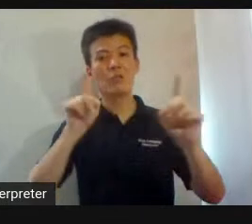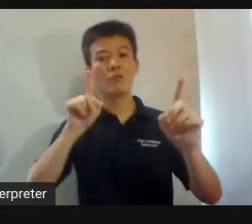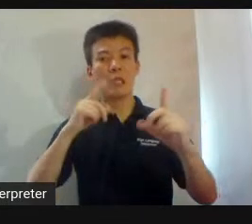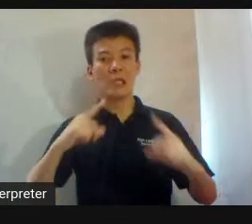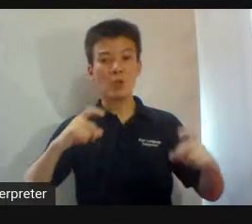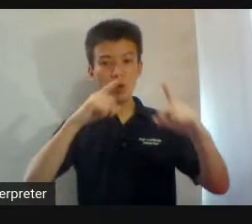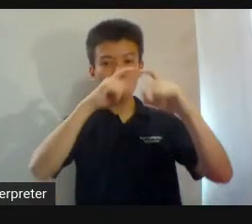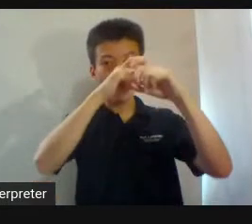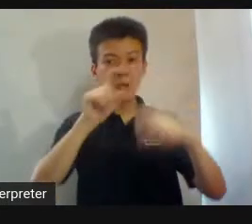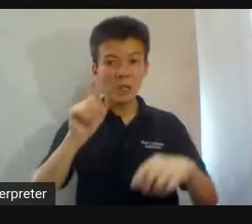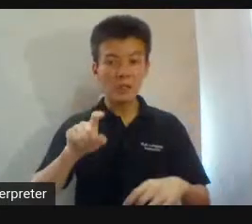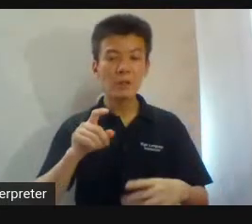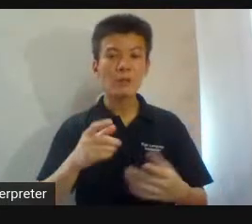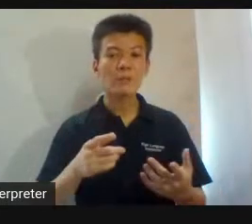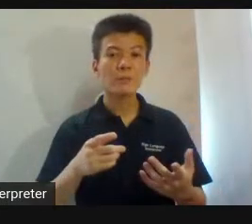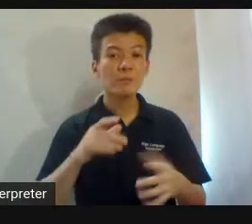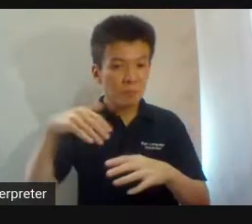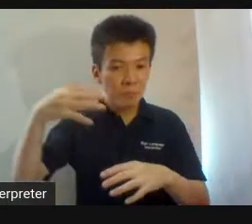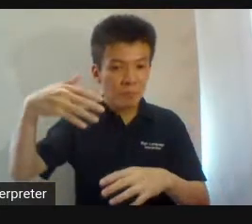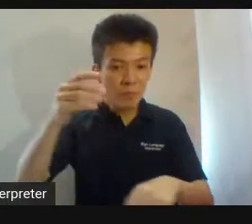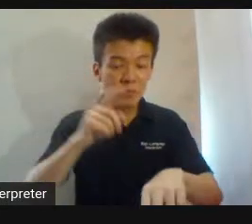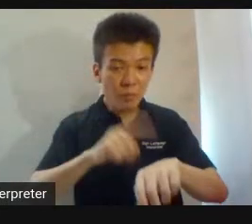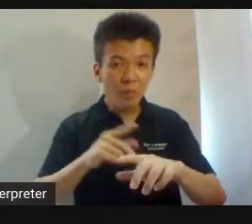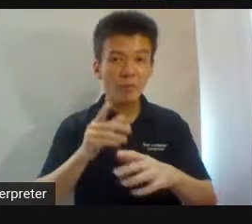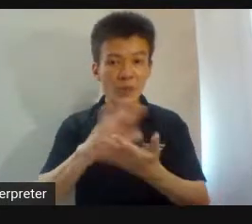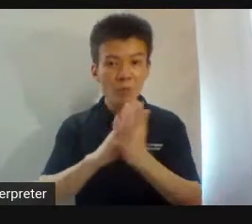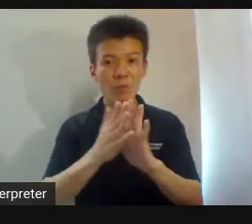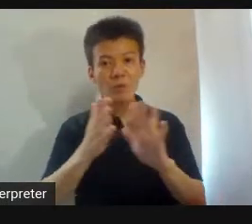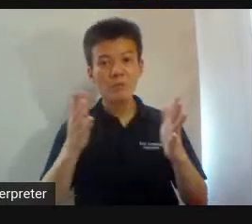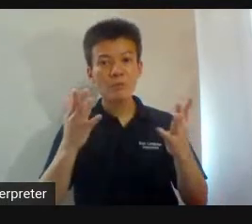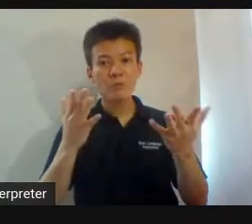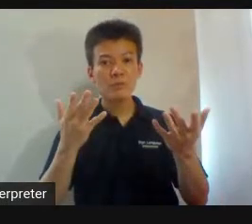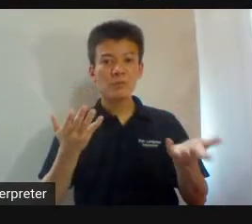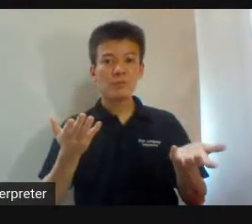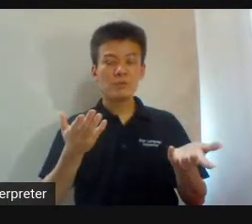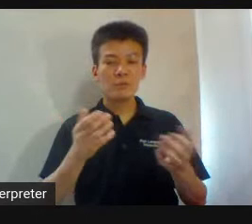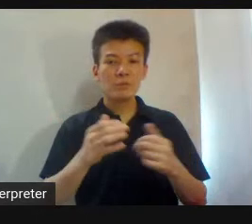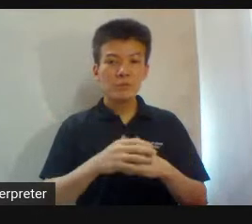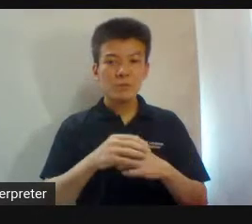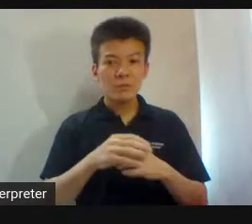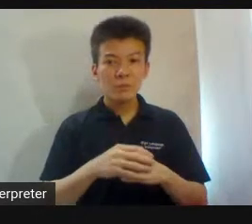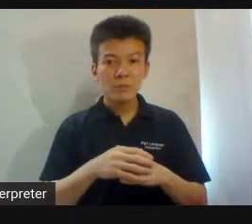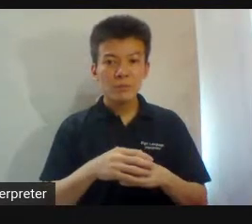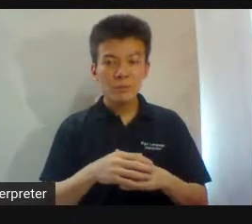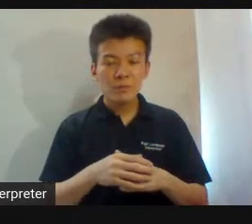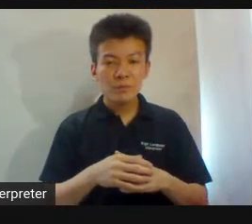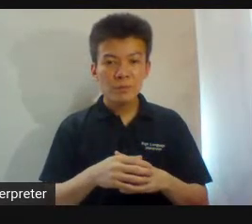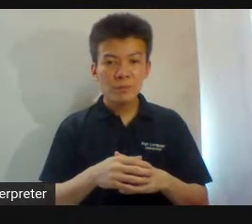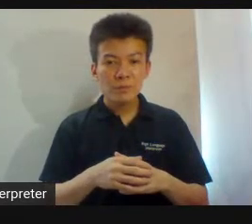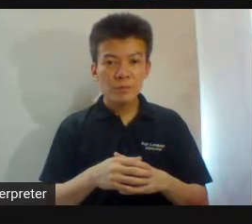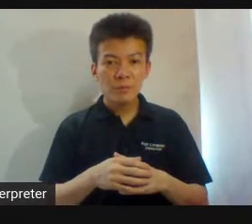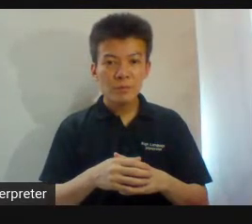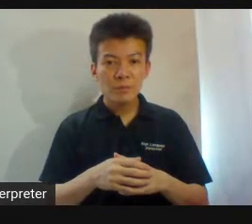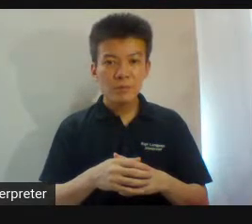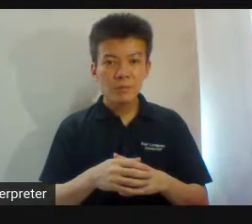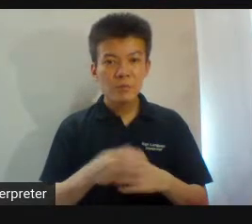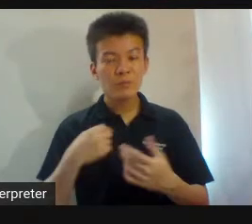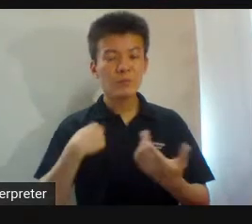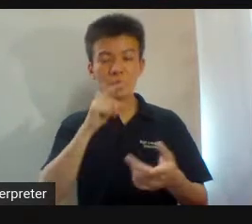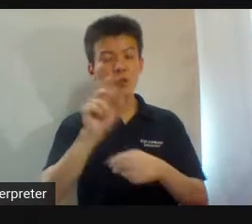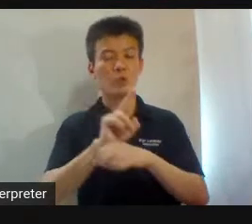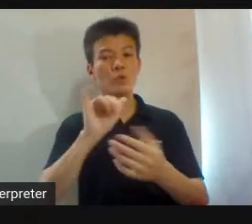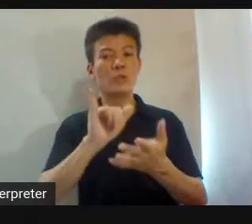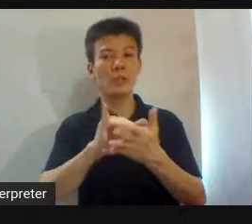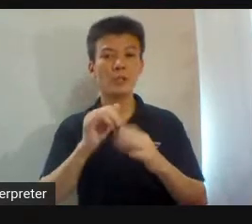needs. And over time, it has somehow become quite euphemistic, if you know what I mean. So we don't use